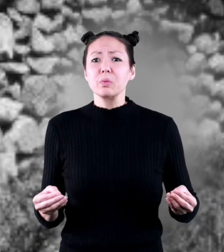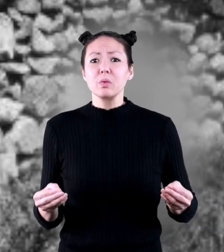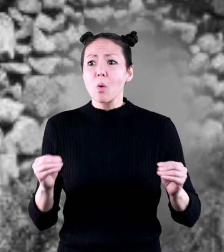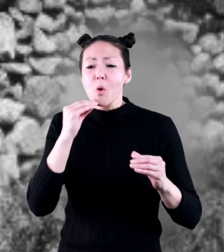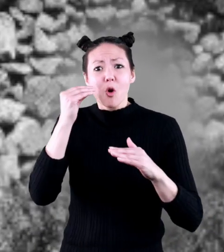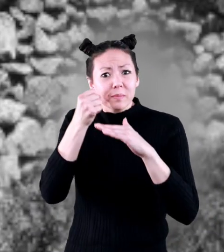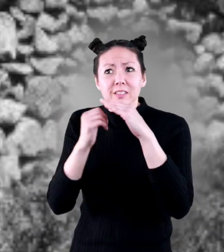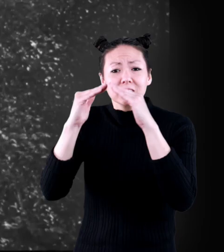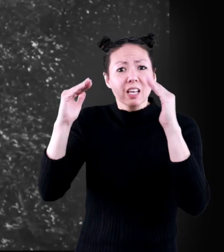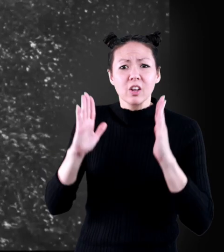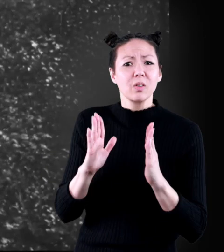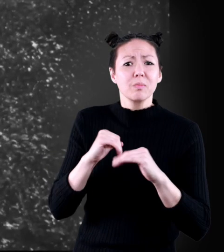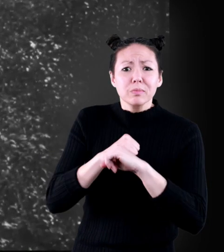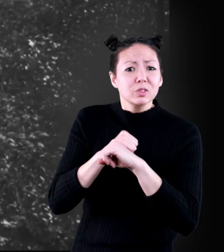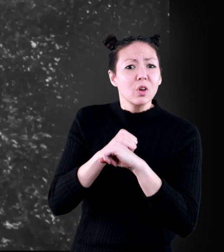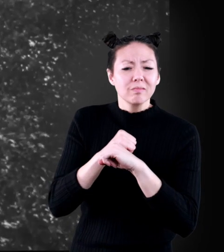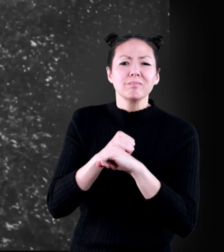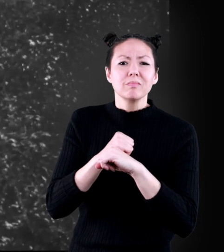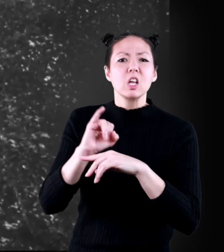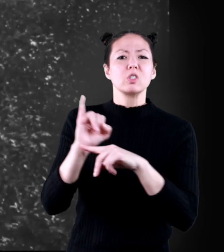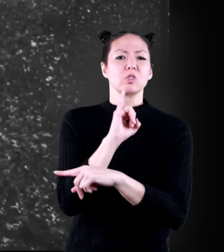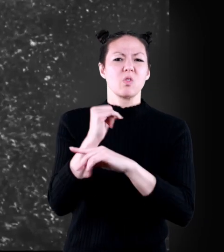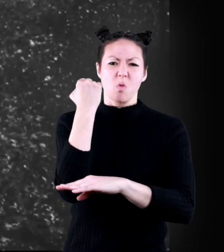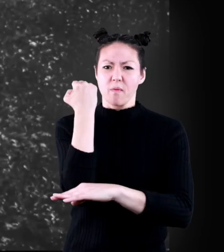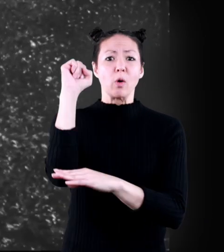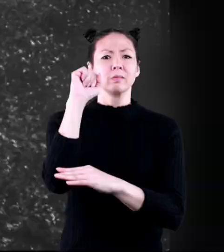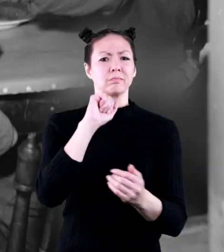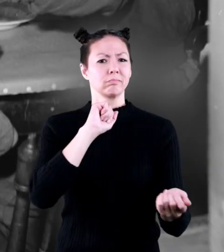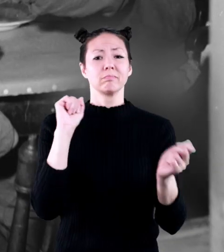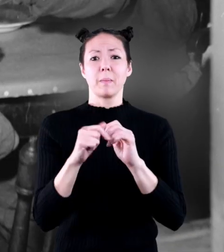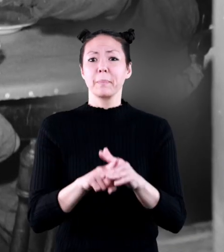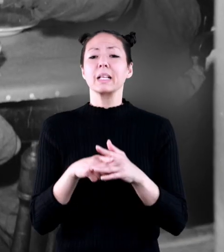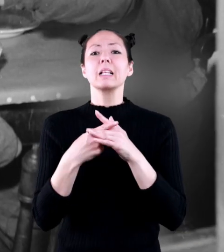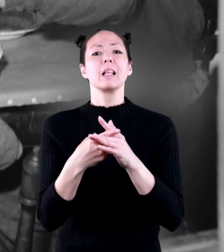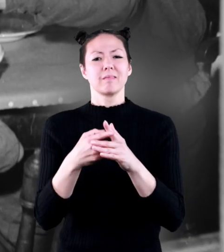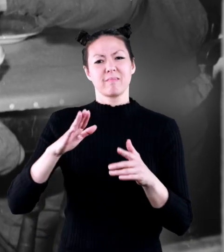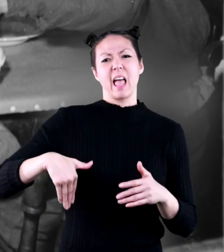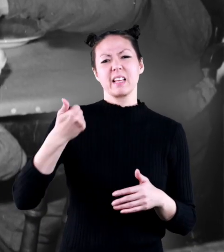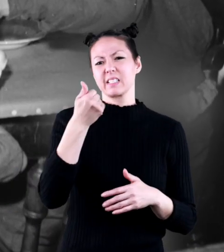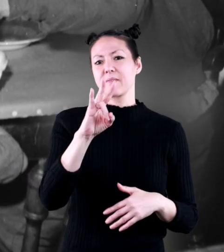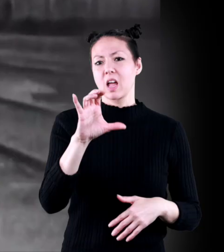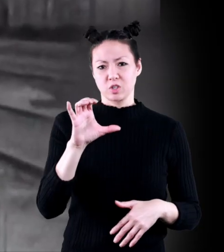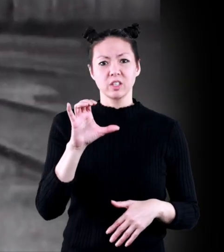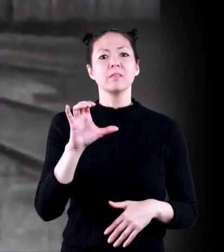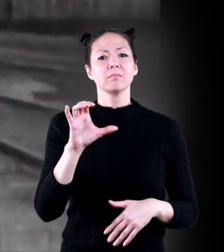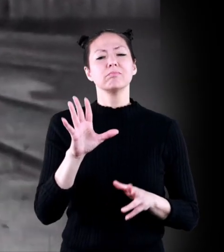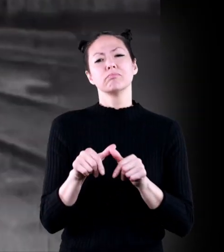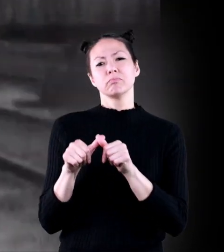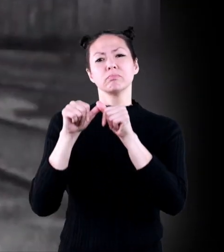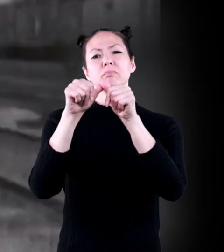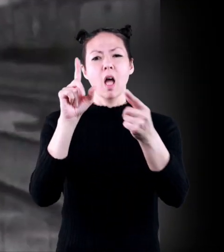shelter to protect them from the elements. The Industrial Revolution, which began in the late 1700s and continued to